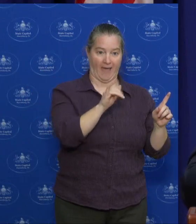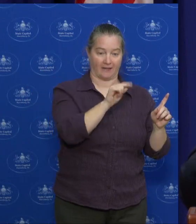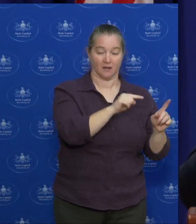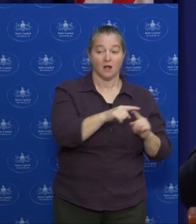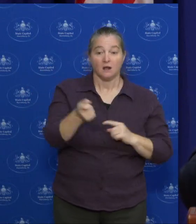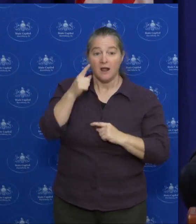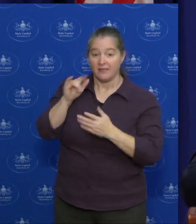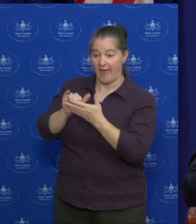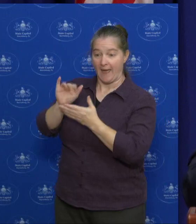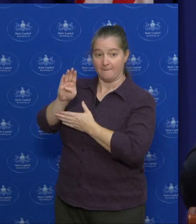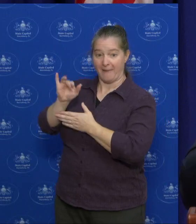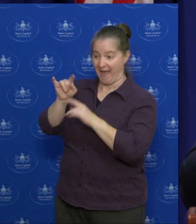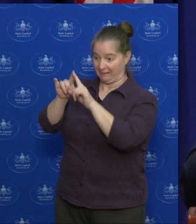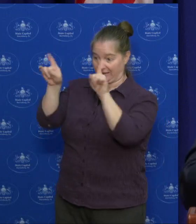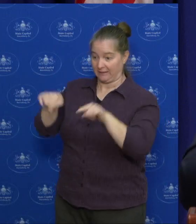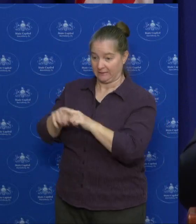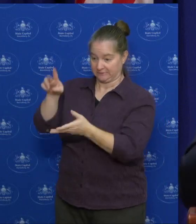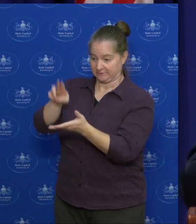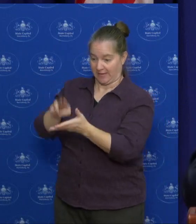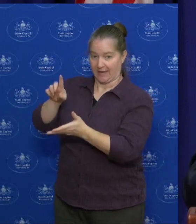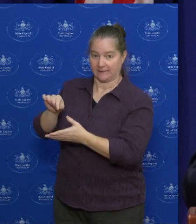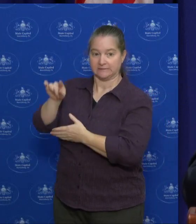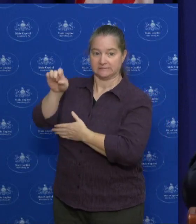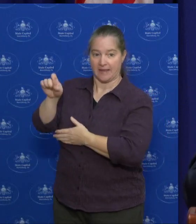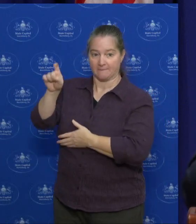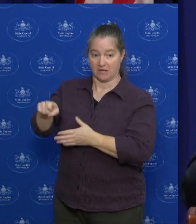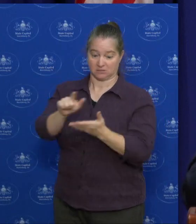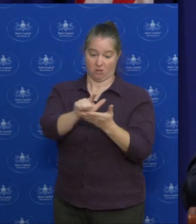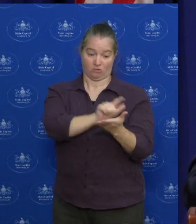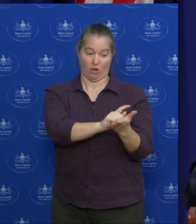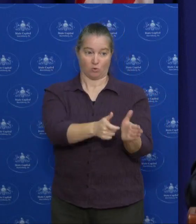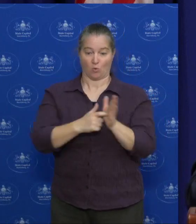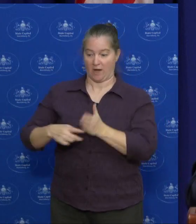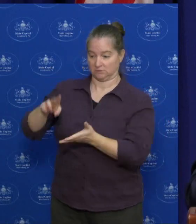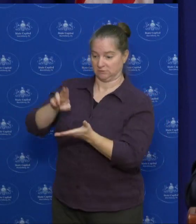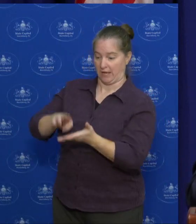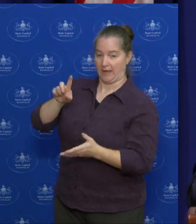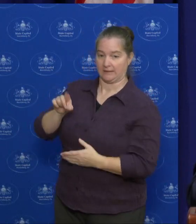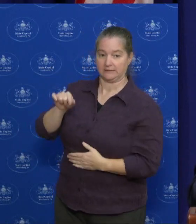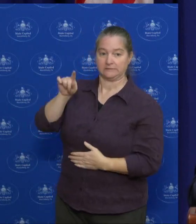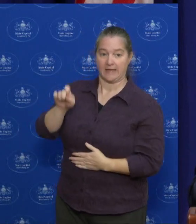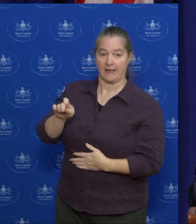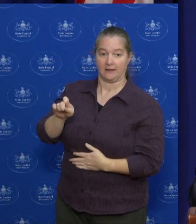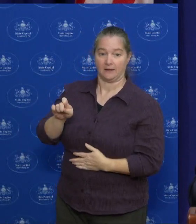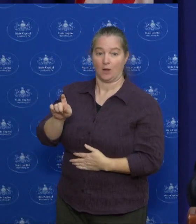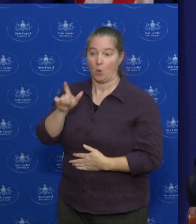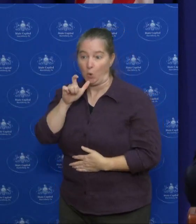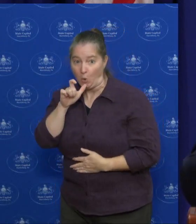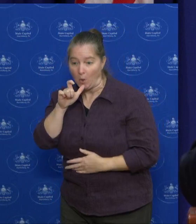law says, as written, that the ballot should be signed and dated by the voter.